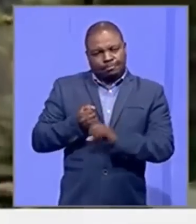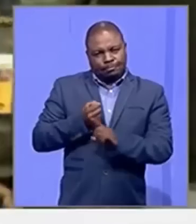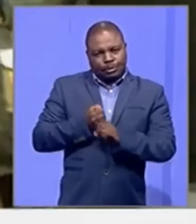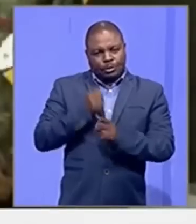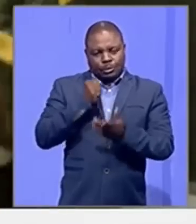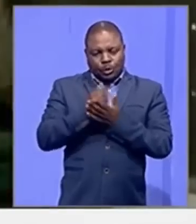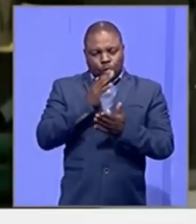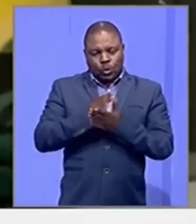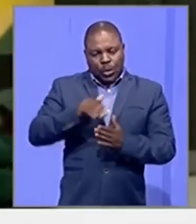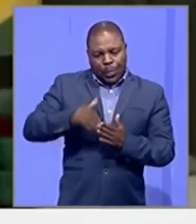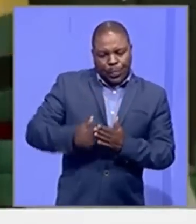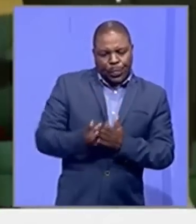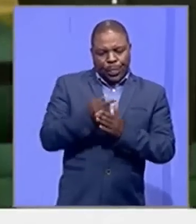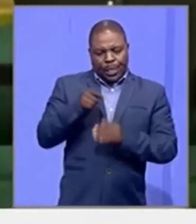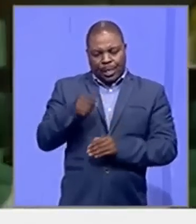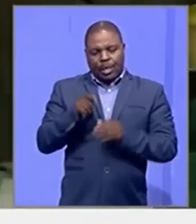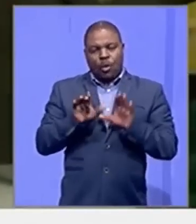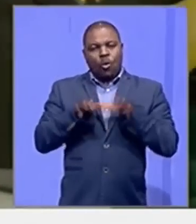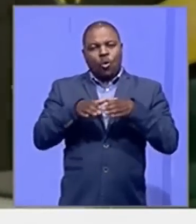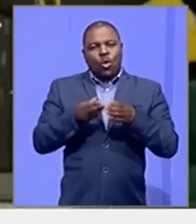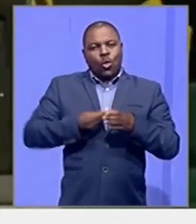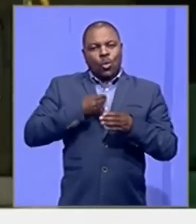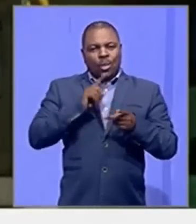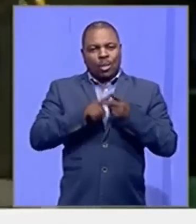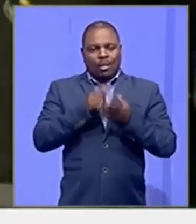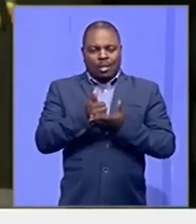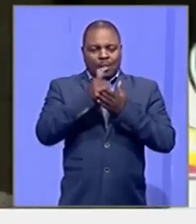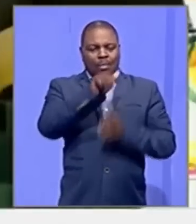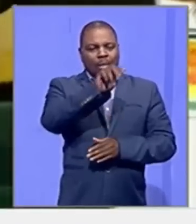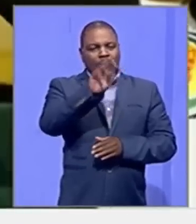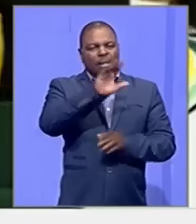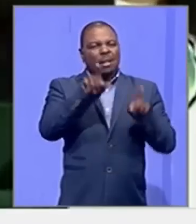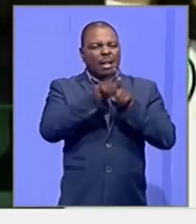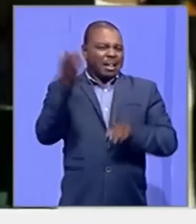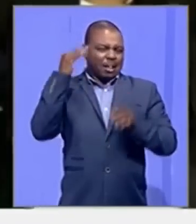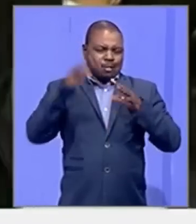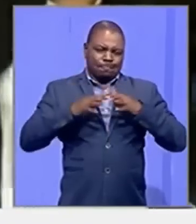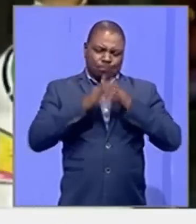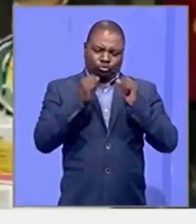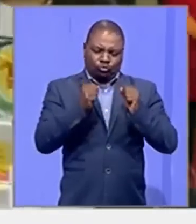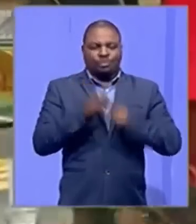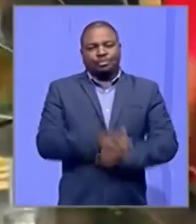ANC liswa le go thuša mokgatlo o bušago go boela sekeng go tšwa setlogong sa ona.